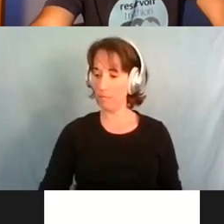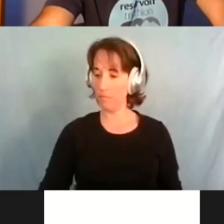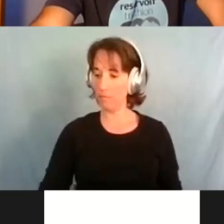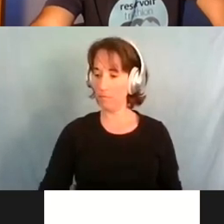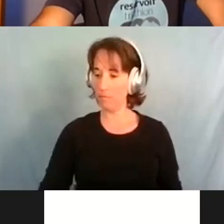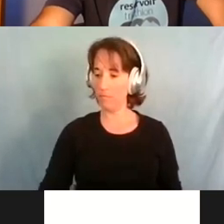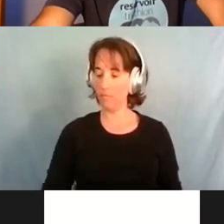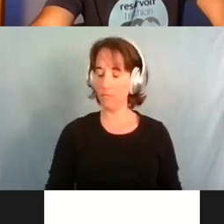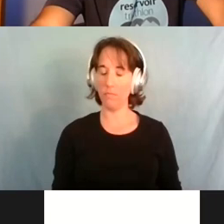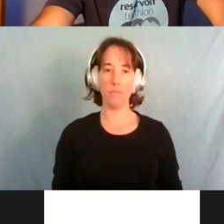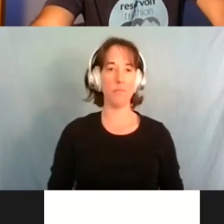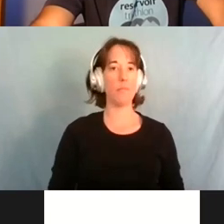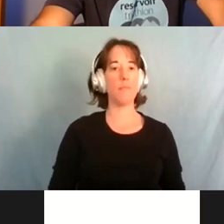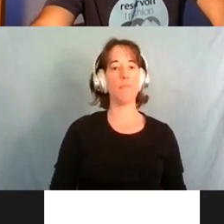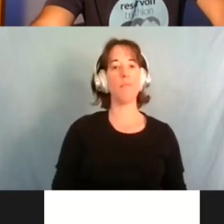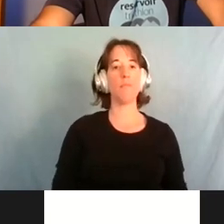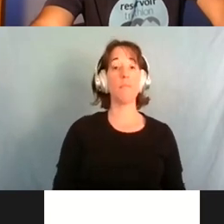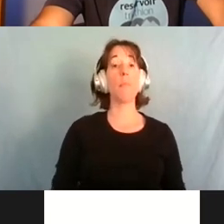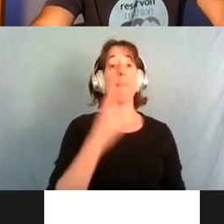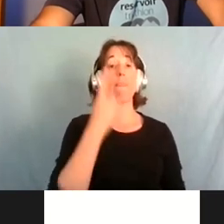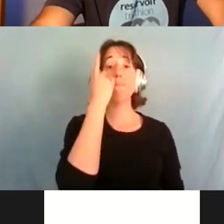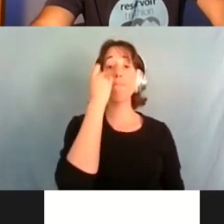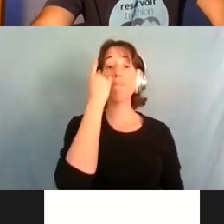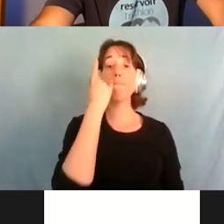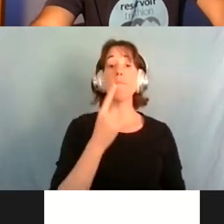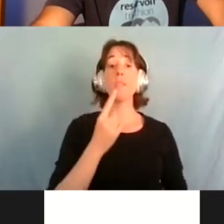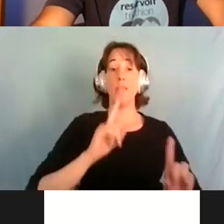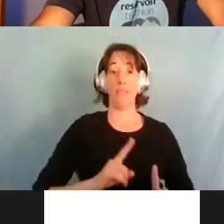These differences also lead to weaknesses.